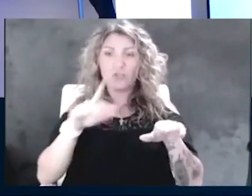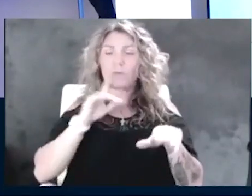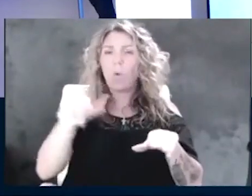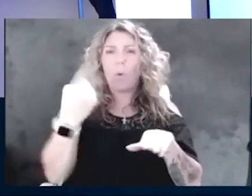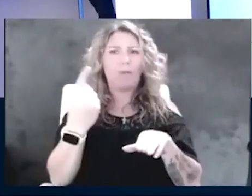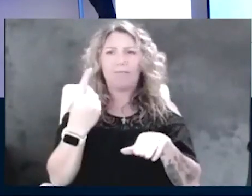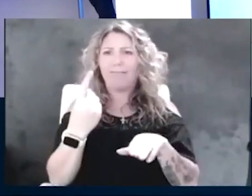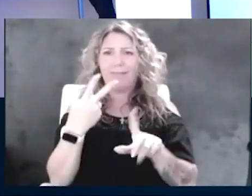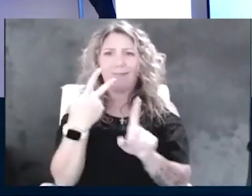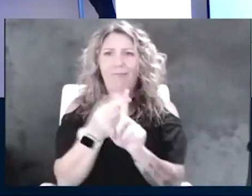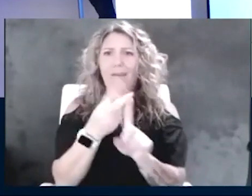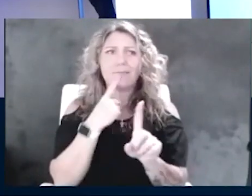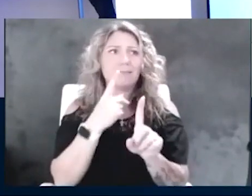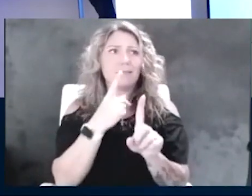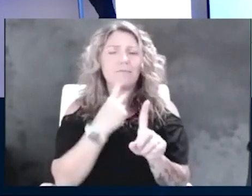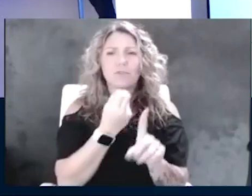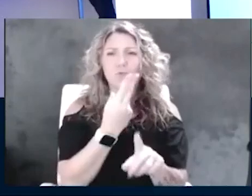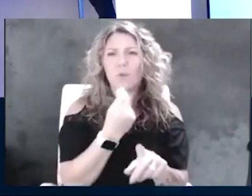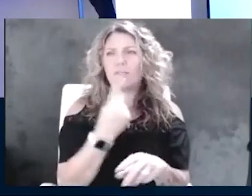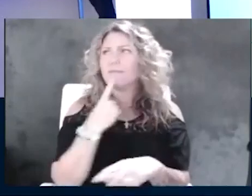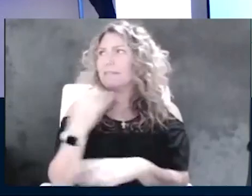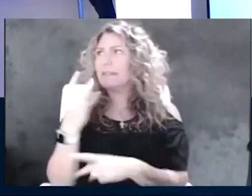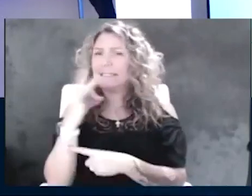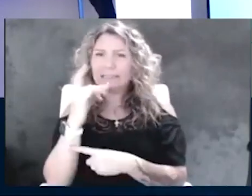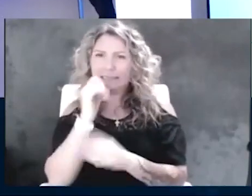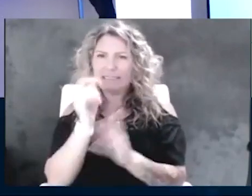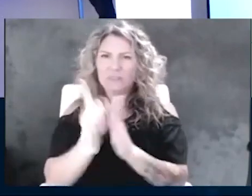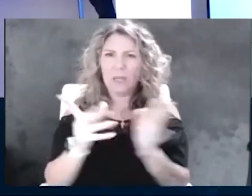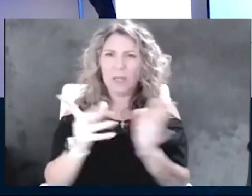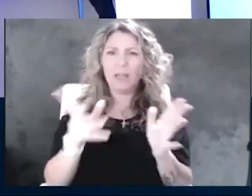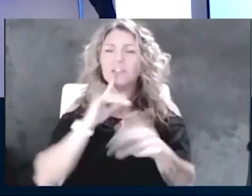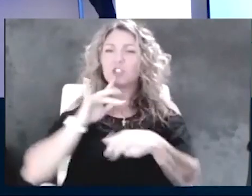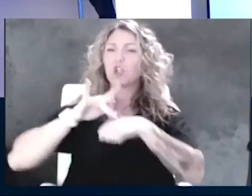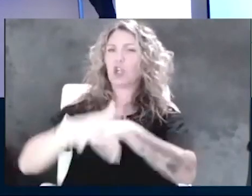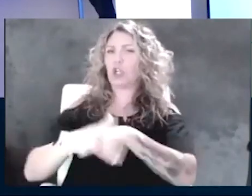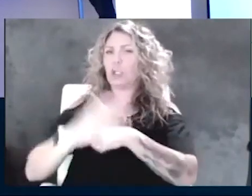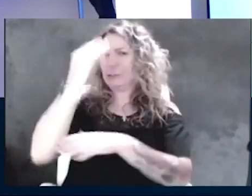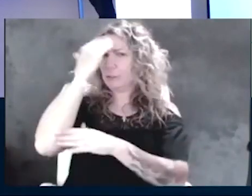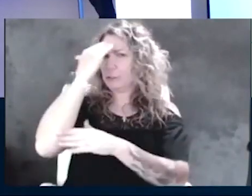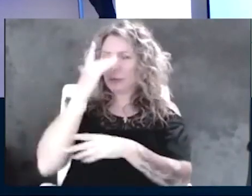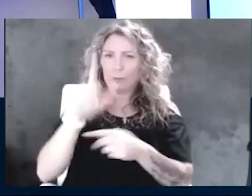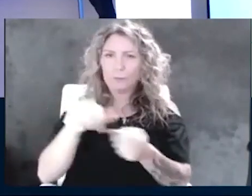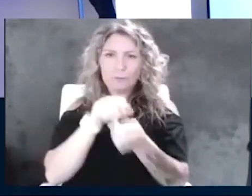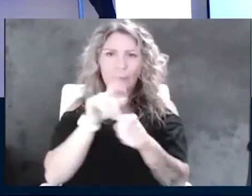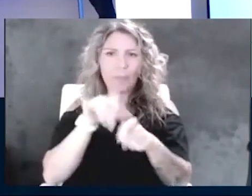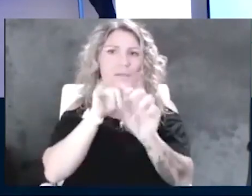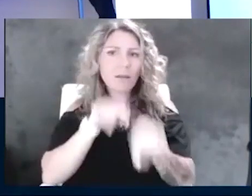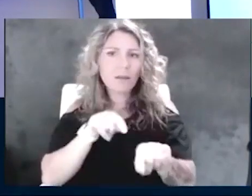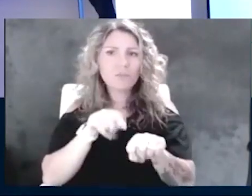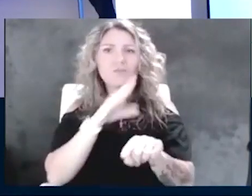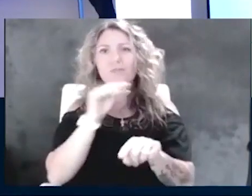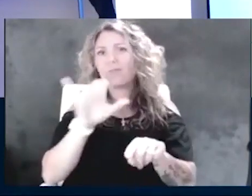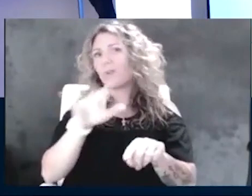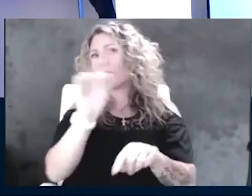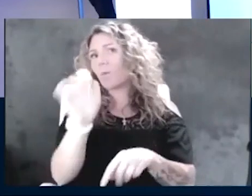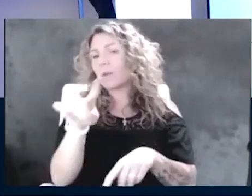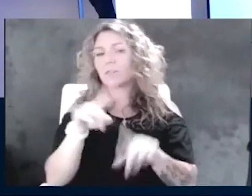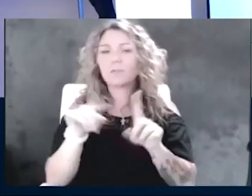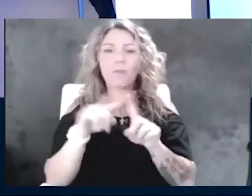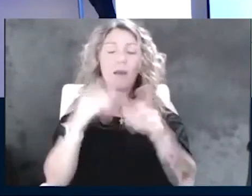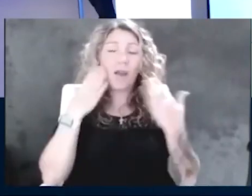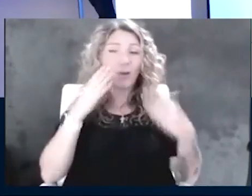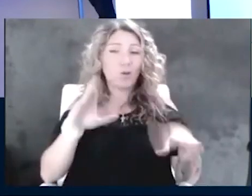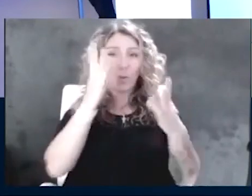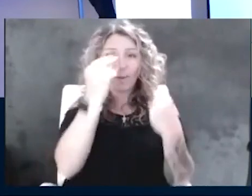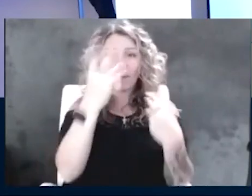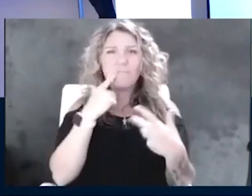18 for a while, or 12 to 16 for a while. So it's a little bit early, I think, to know the answer to that question. So I don't know the data. I was just looking at CDC stuff